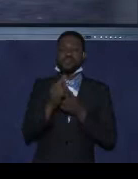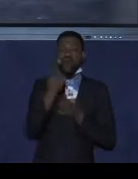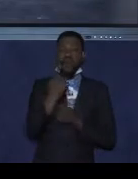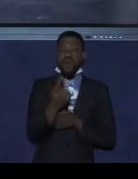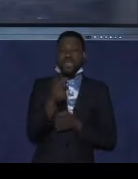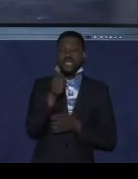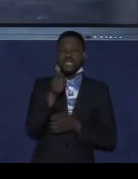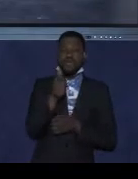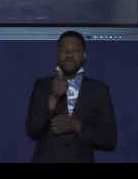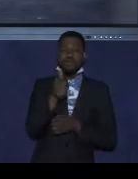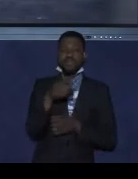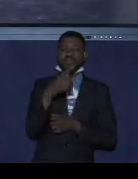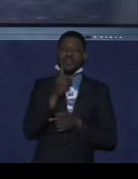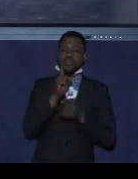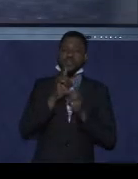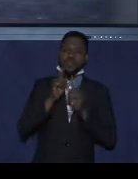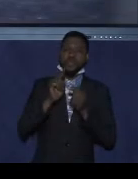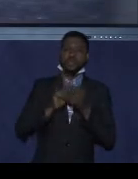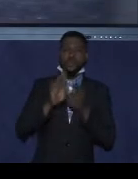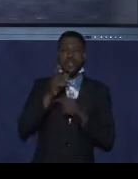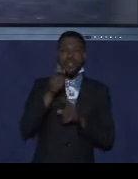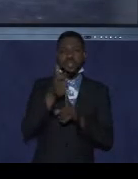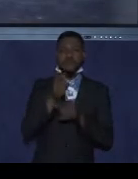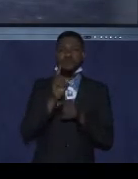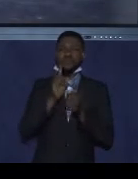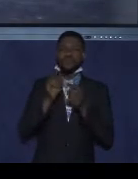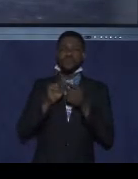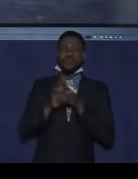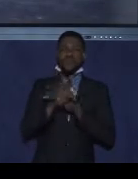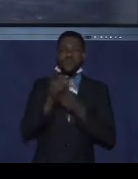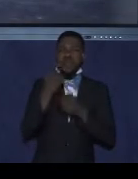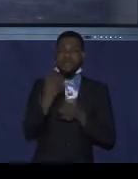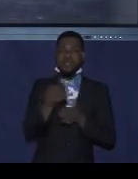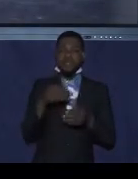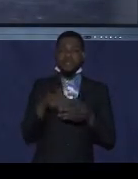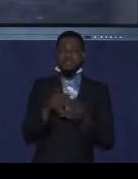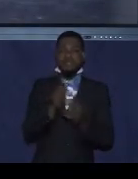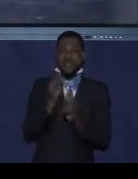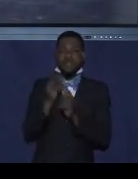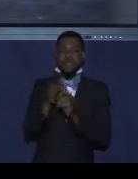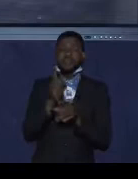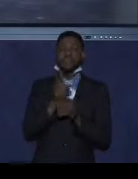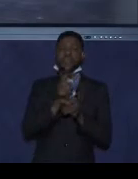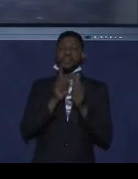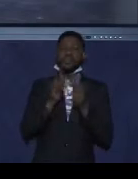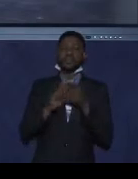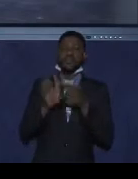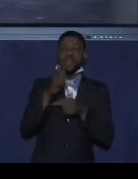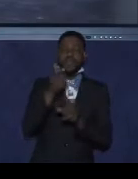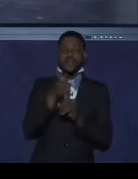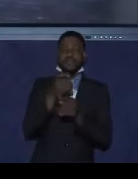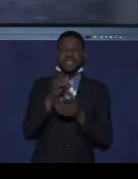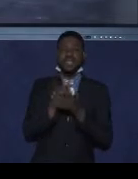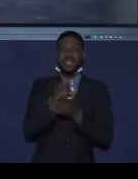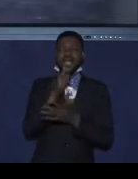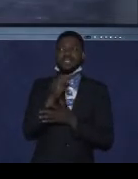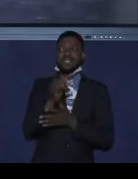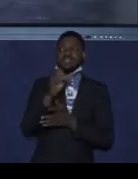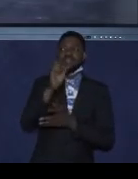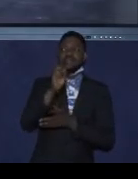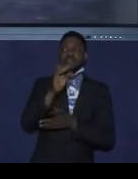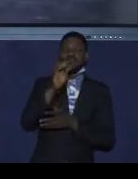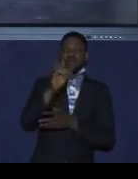Speaking to oneself. You're talking to yourself. Talking to nobody in particular, just talking to yourself. That